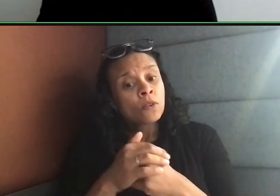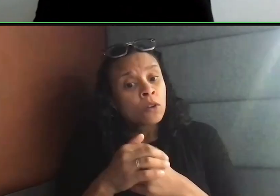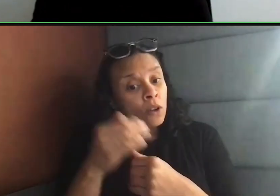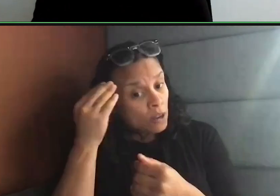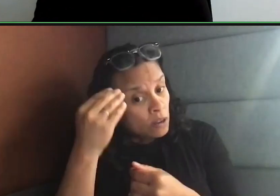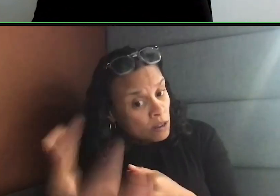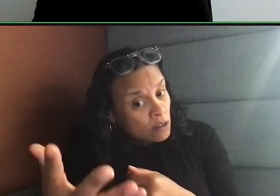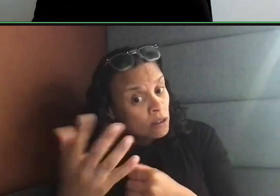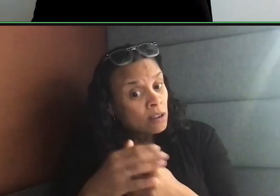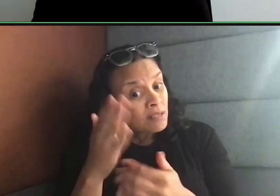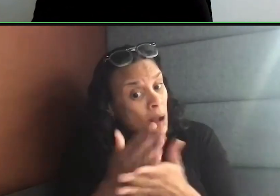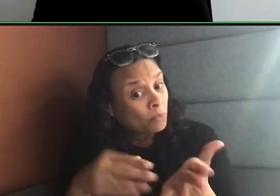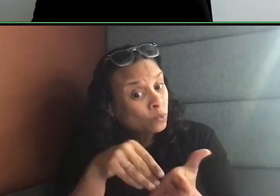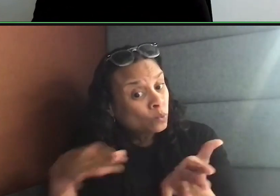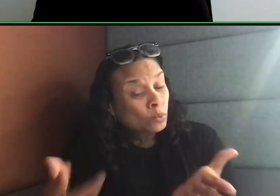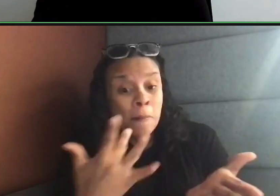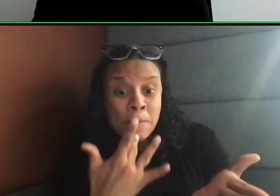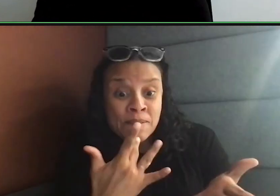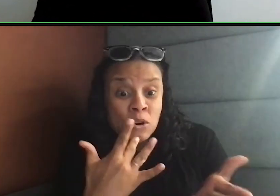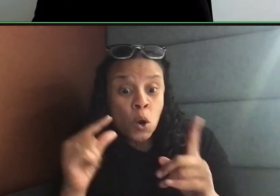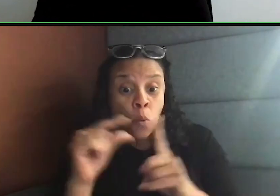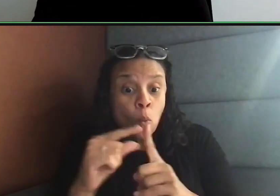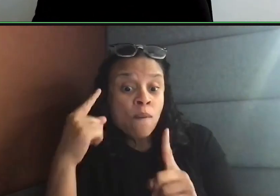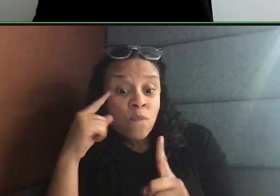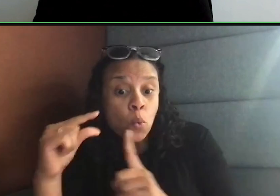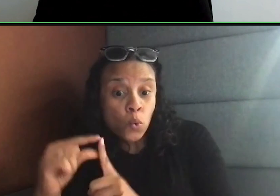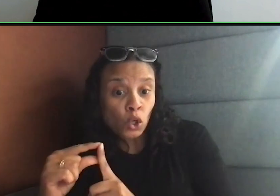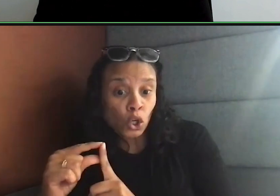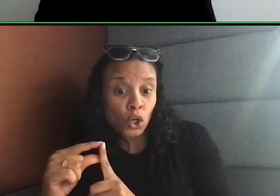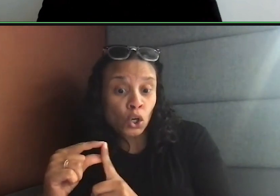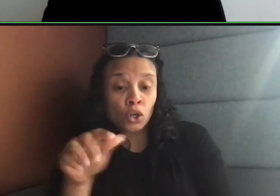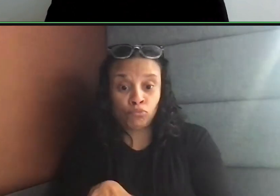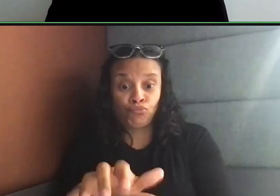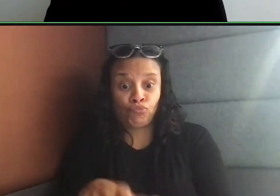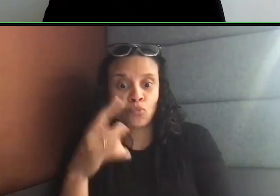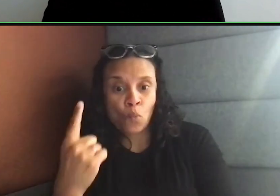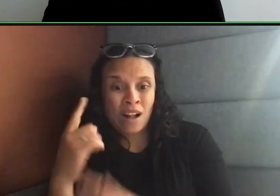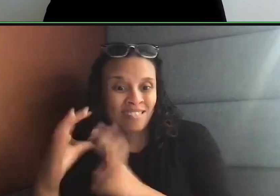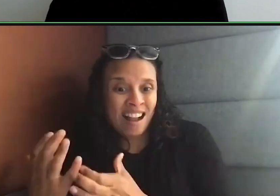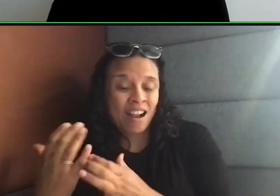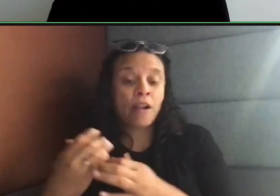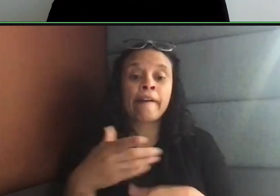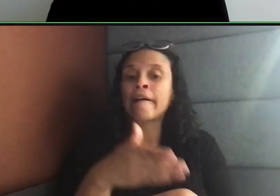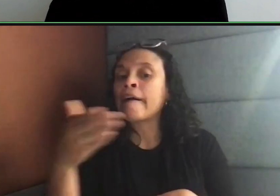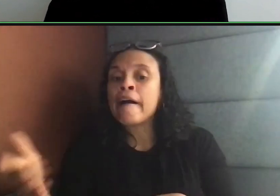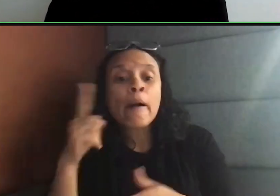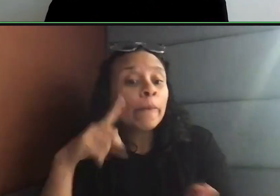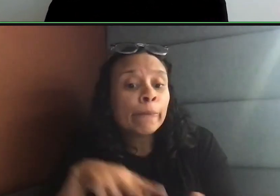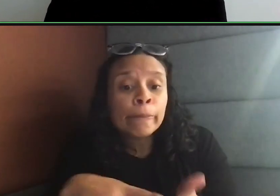structure, and they may choose meaning to meaning, speech to text in another class. So for example, they may